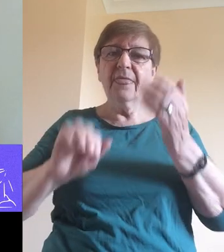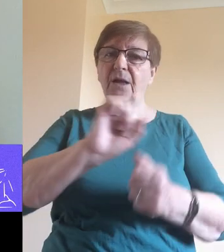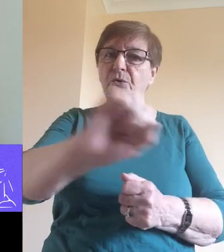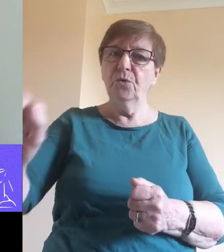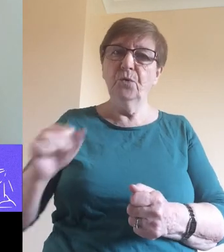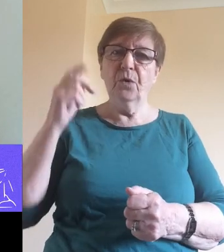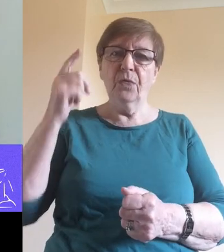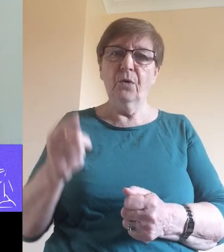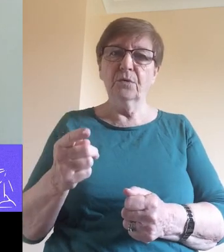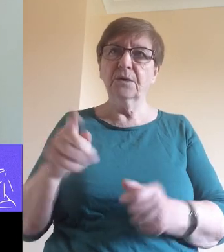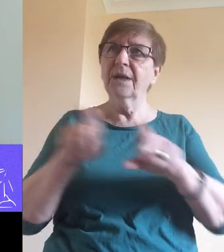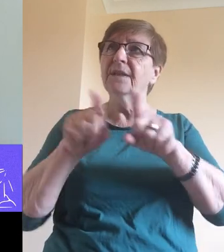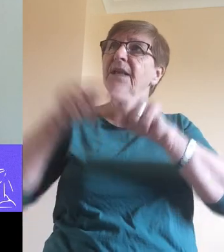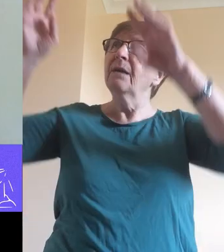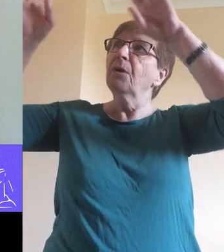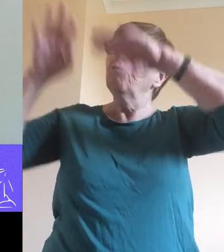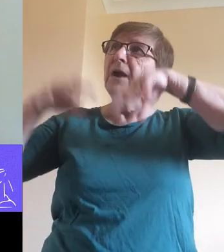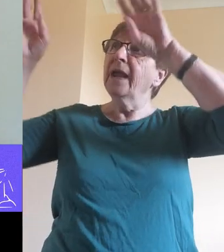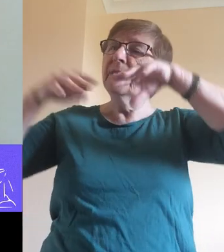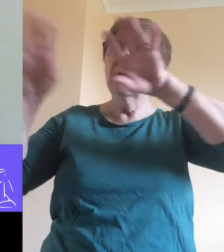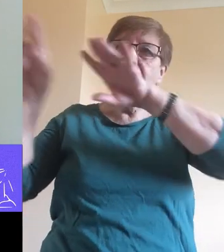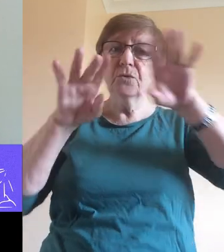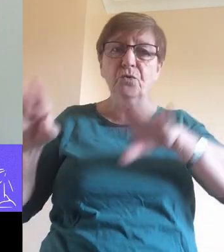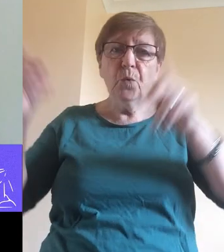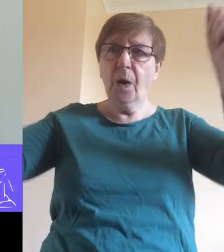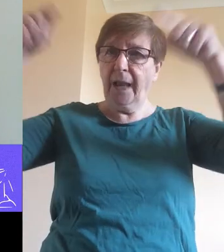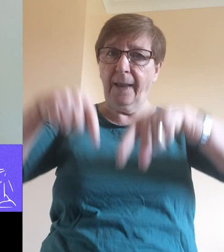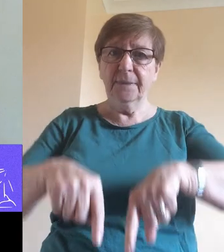As the rain and the snow come down from heaven, and do